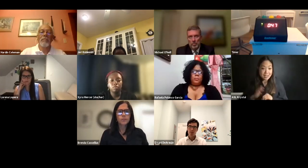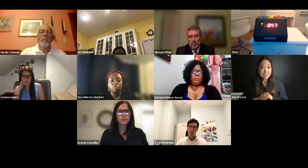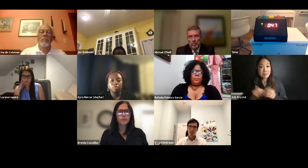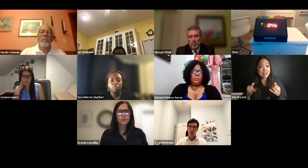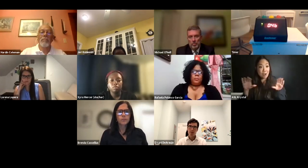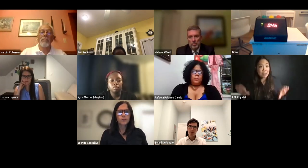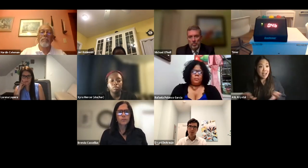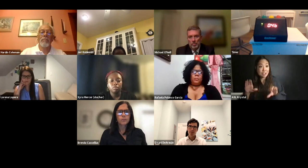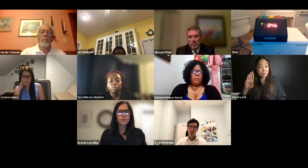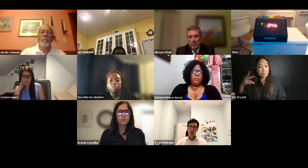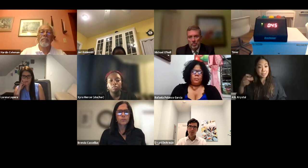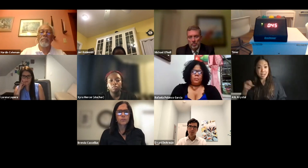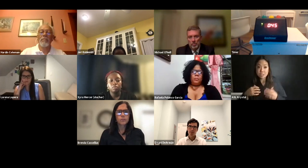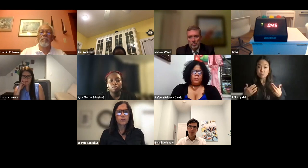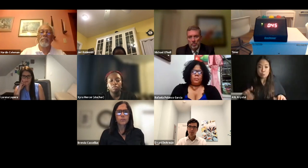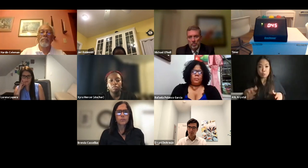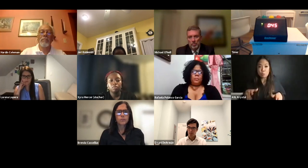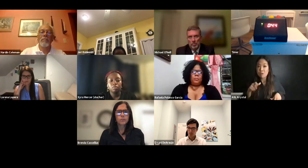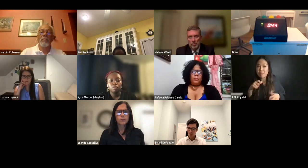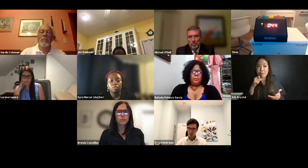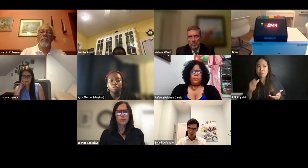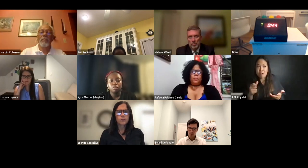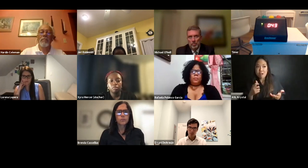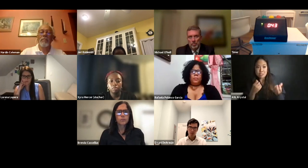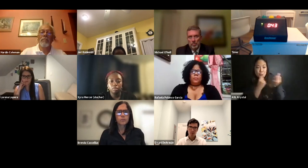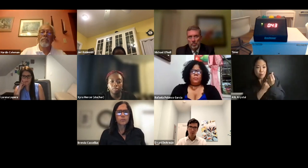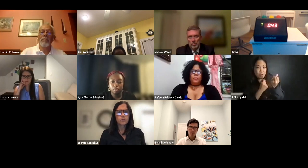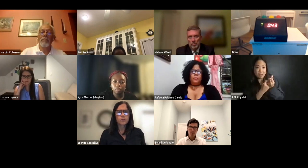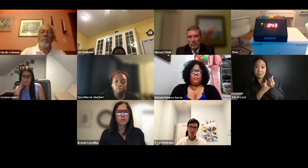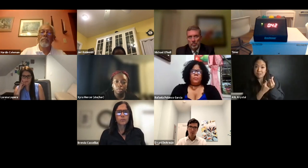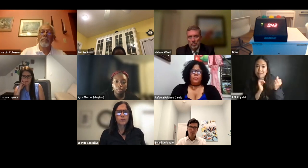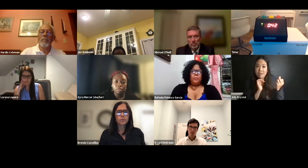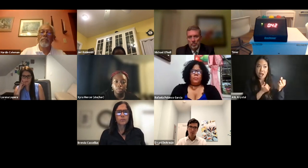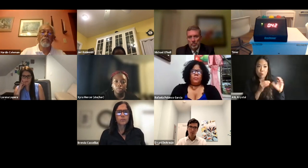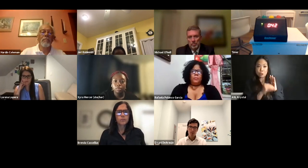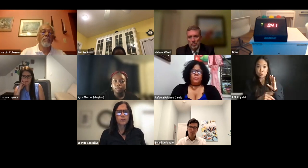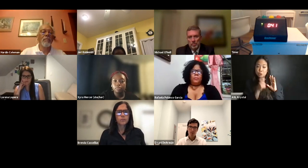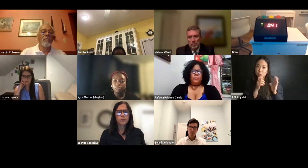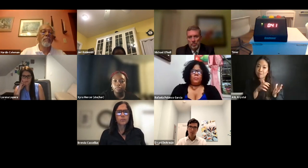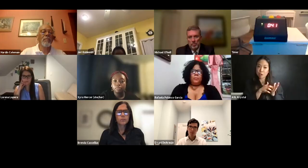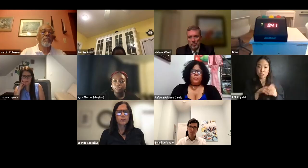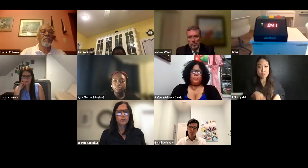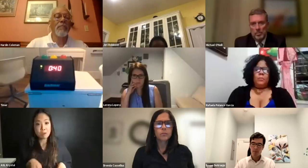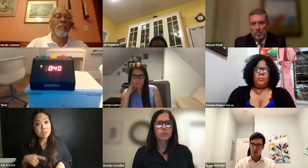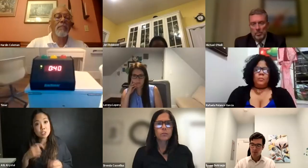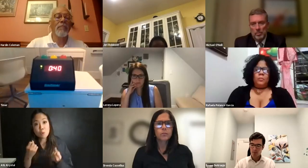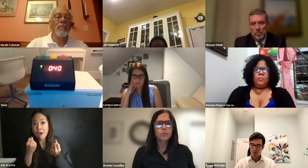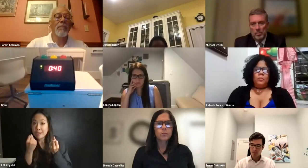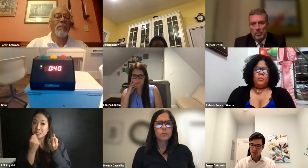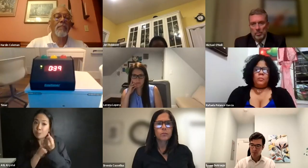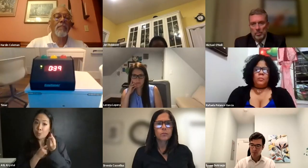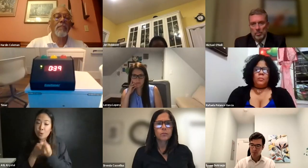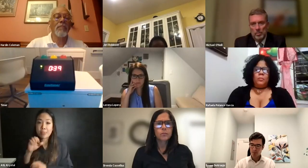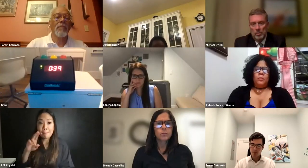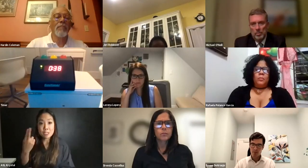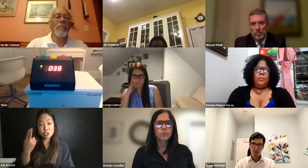students at the school presently so i join the mission hill community and echo their demands to